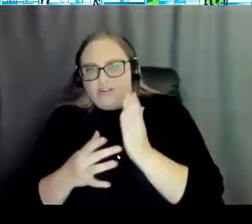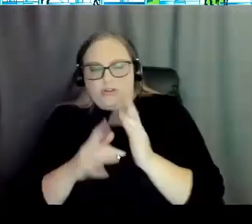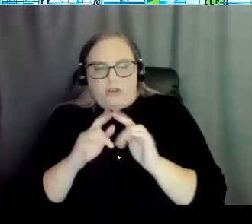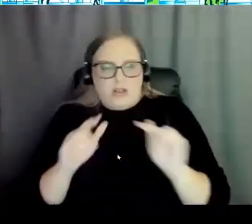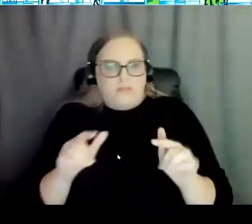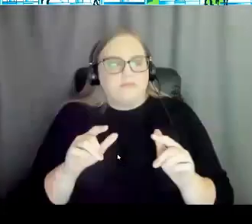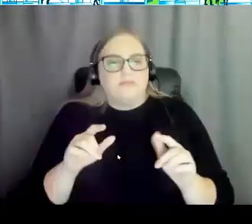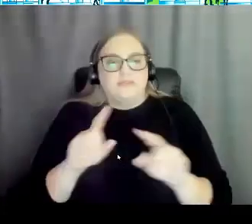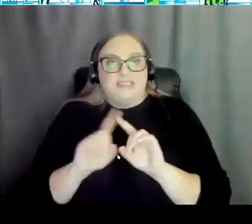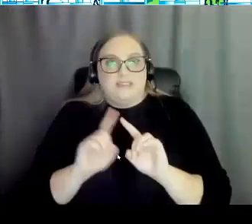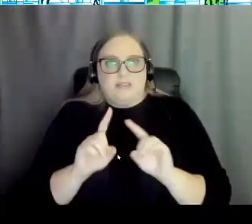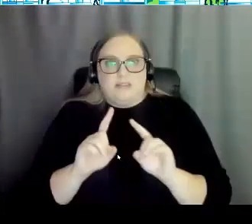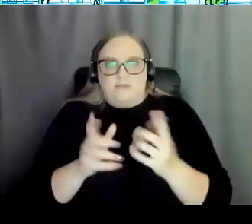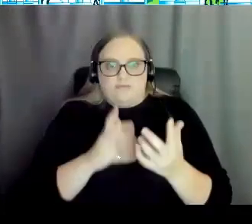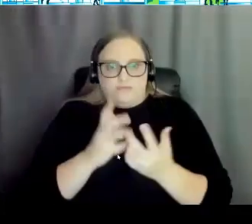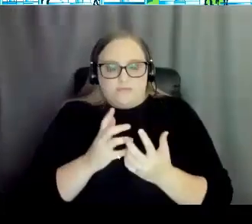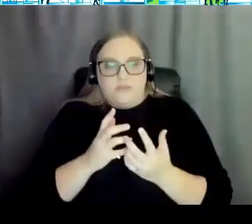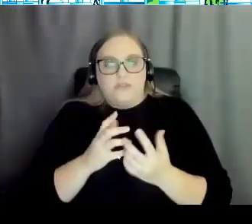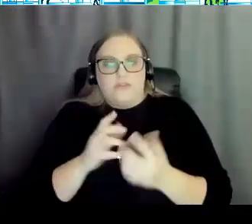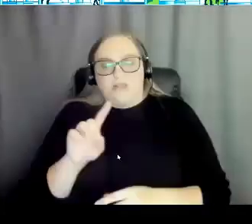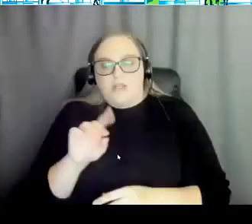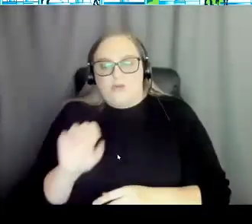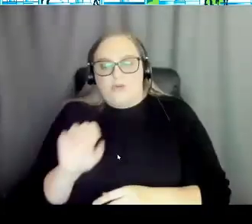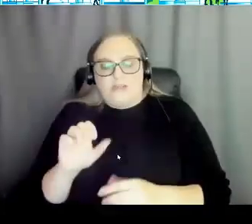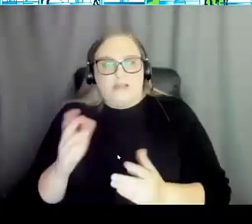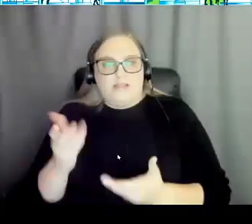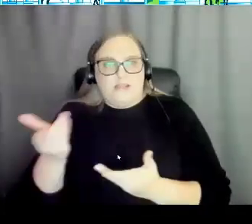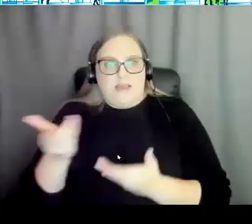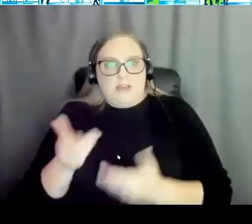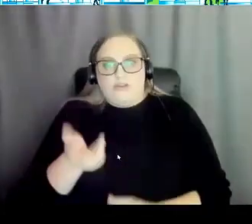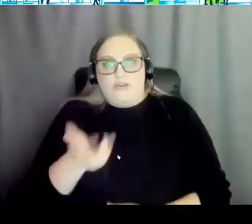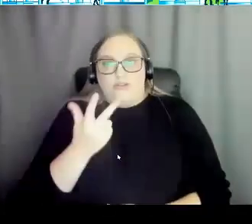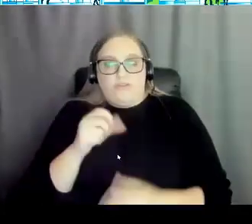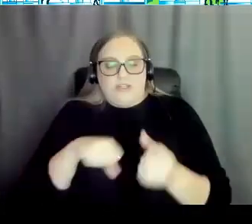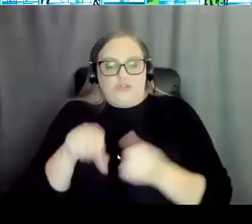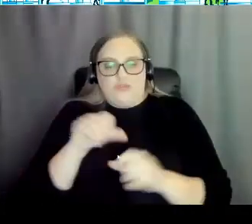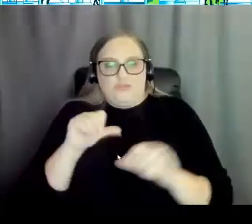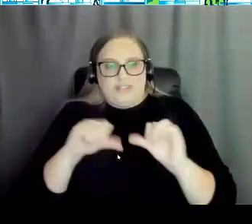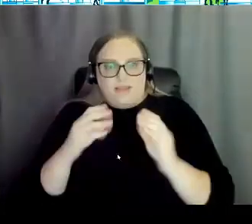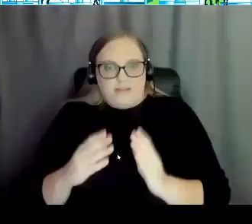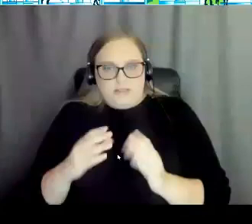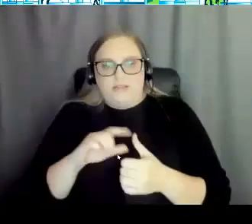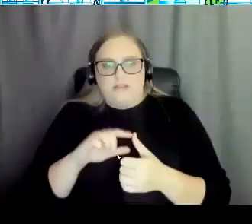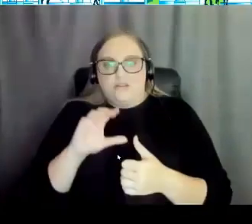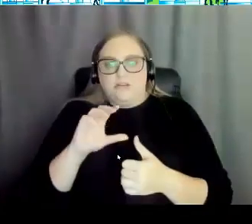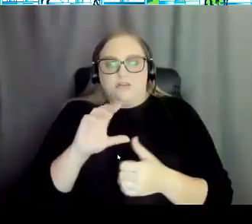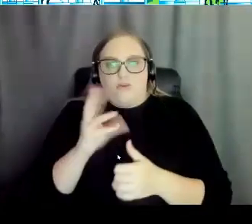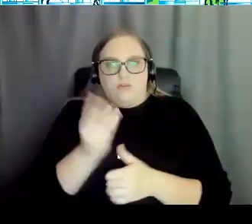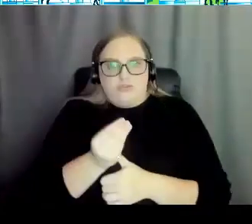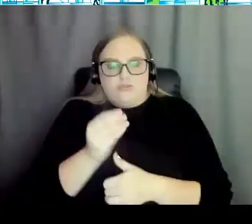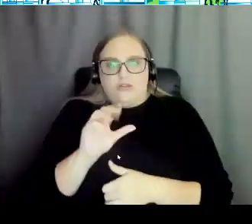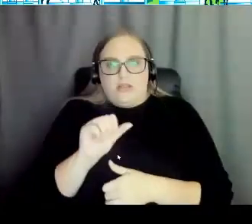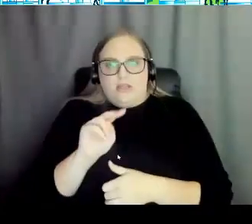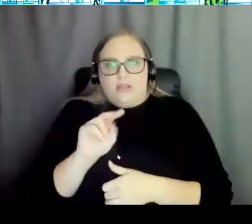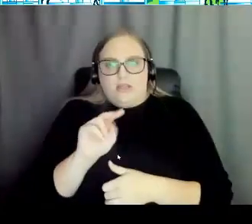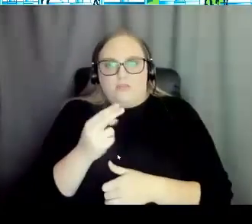Energy has indeed hired 3 social scientists to be on the federal team, cultural anthropologist, myself. I've spent many